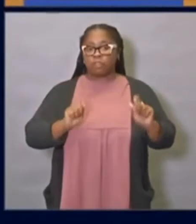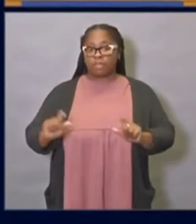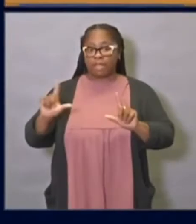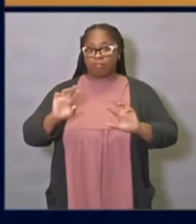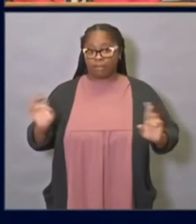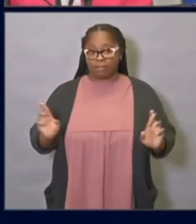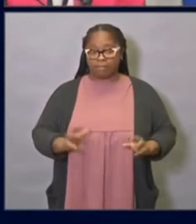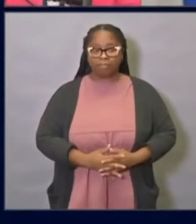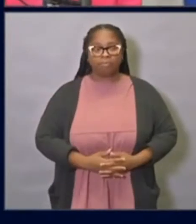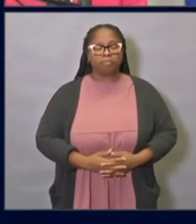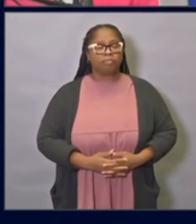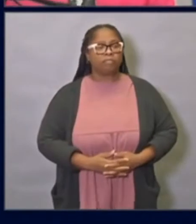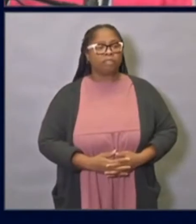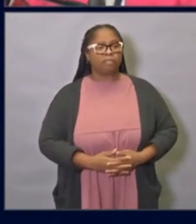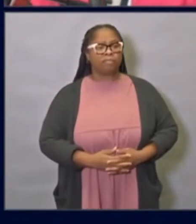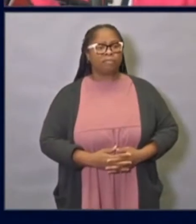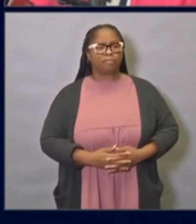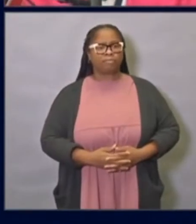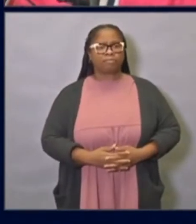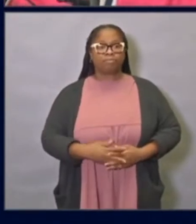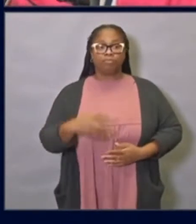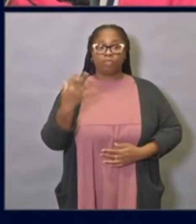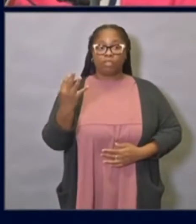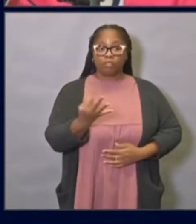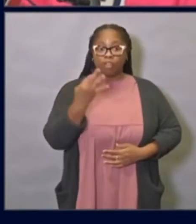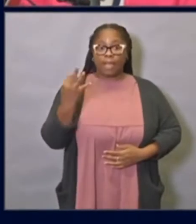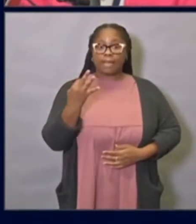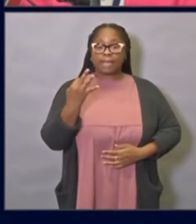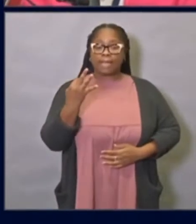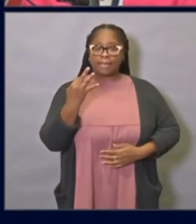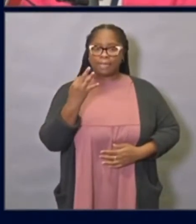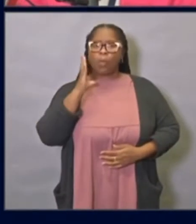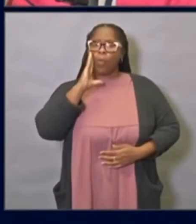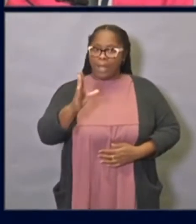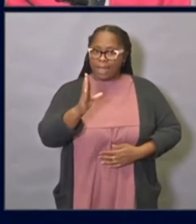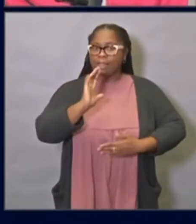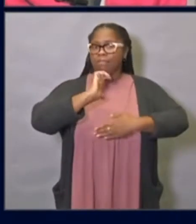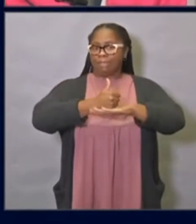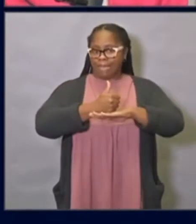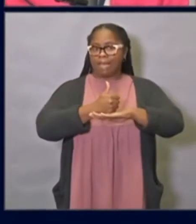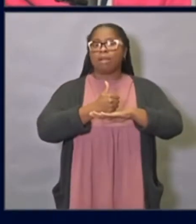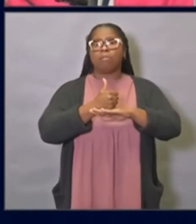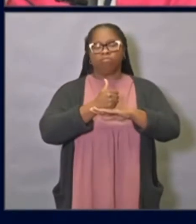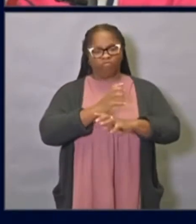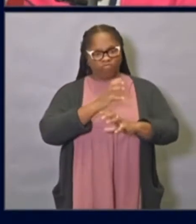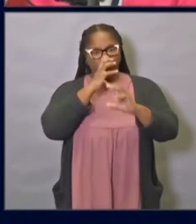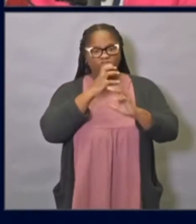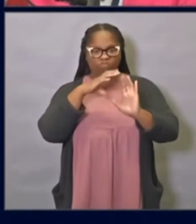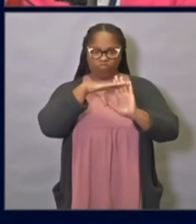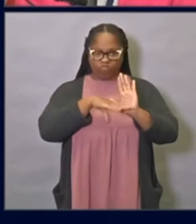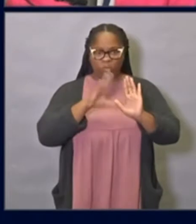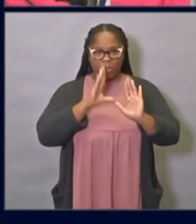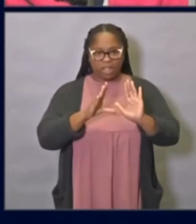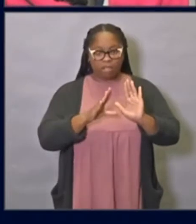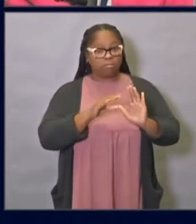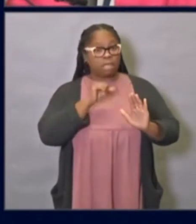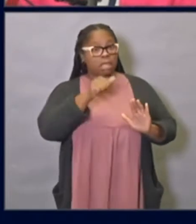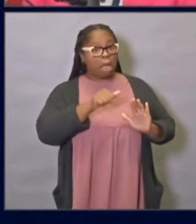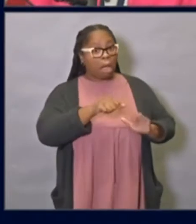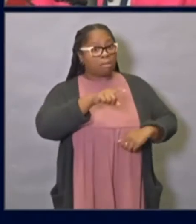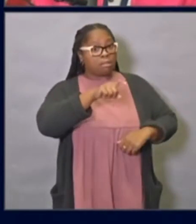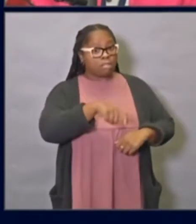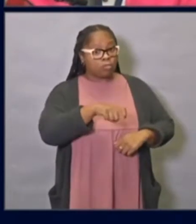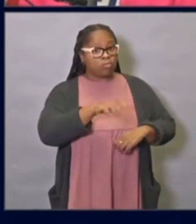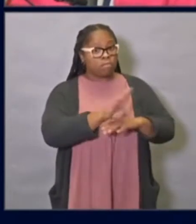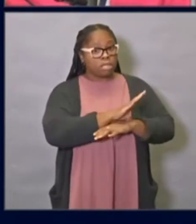please. On Friday, the following safeguards and restrictions will go into effect. For non-essential businesses